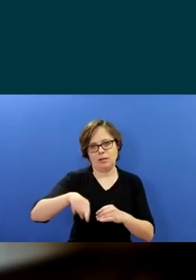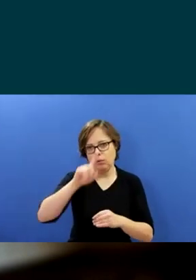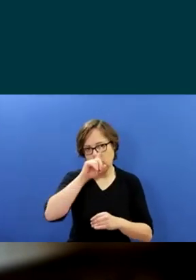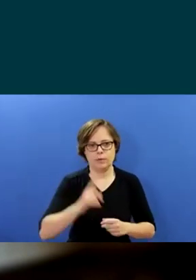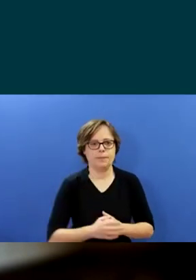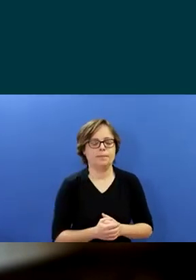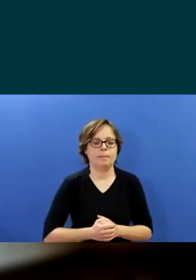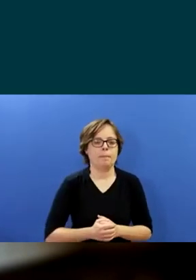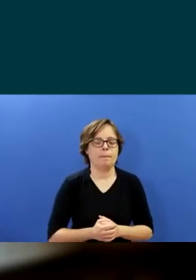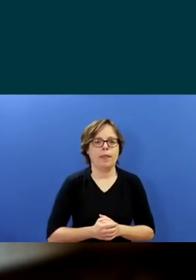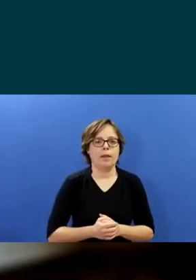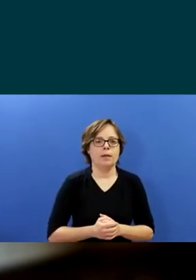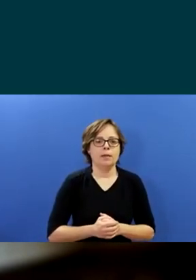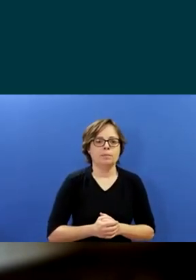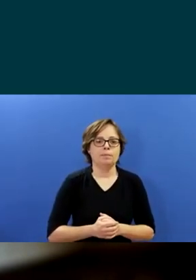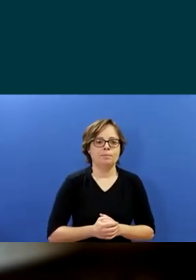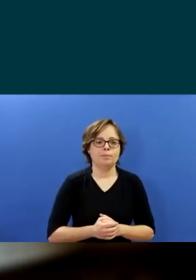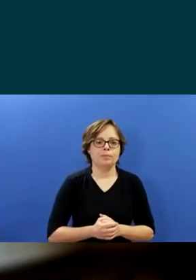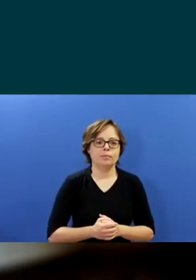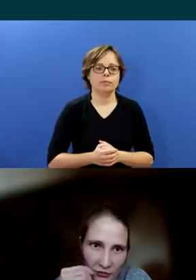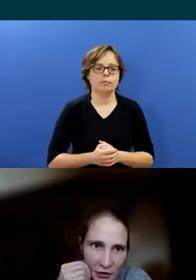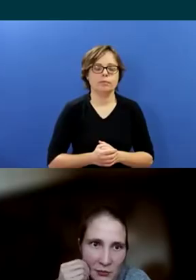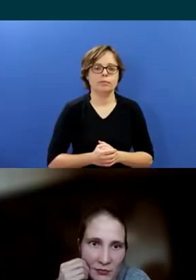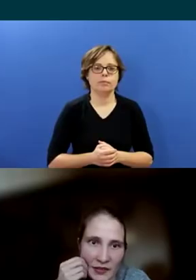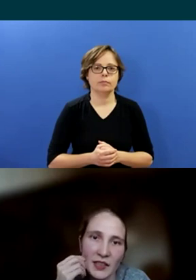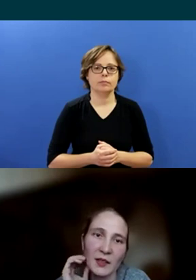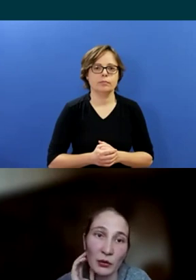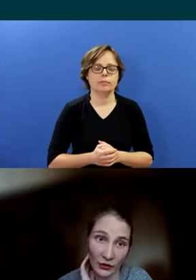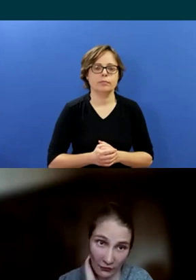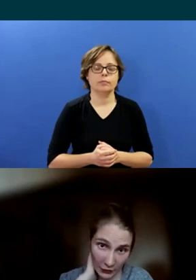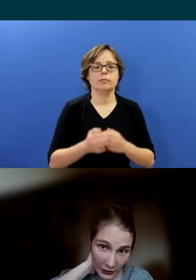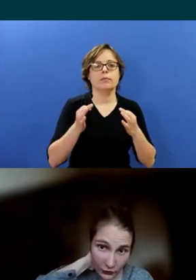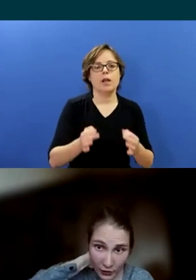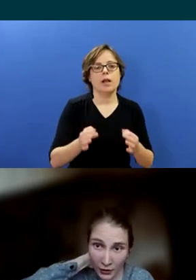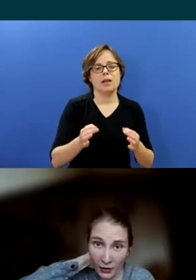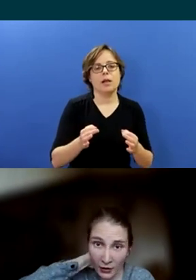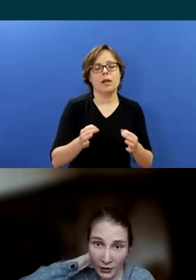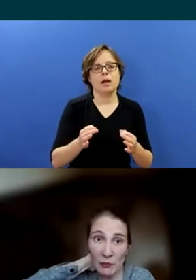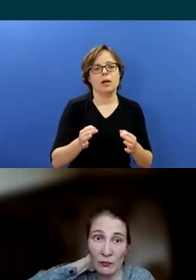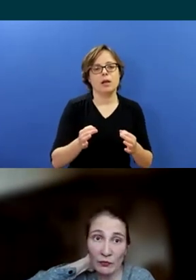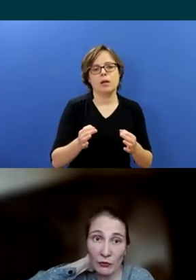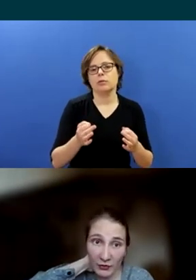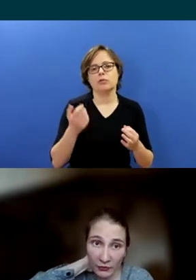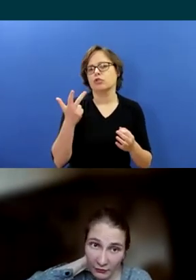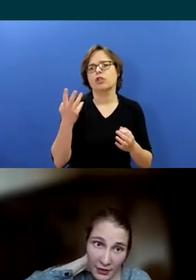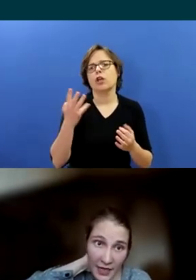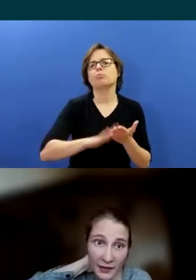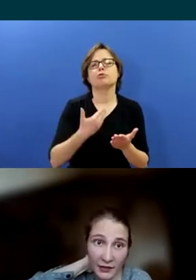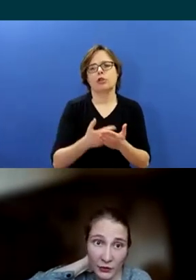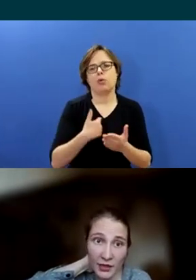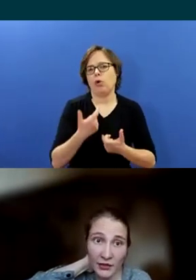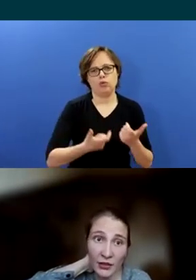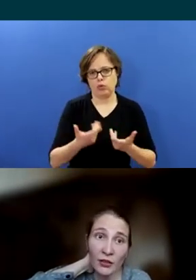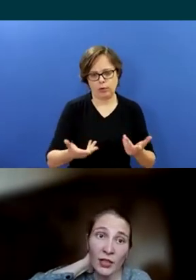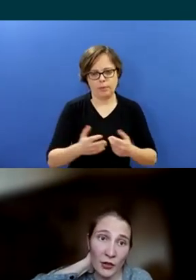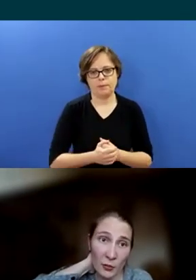So, and now just 3-4 very basic examples of what we do. We've created